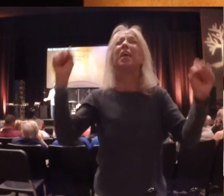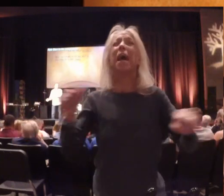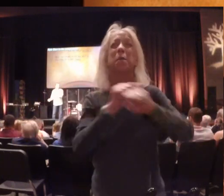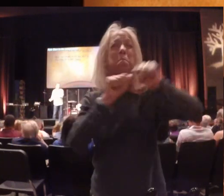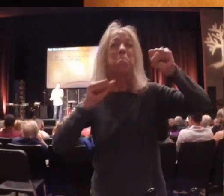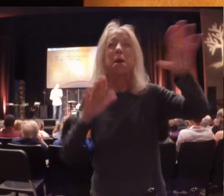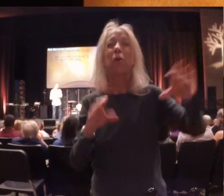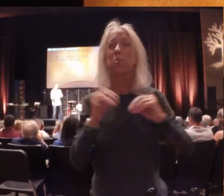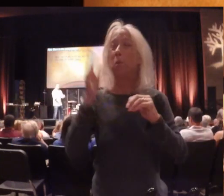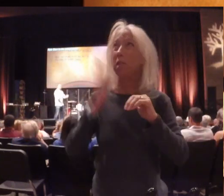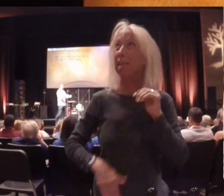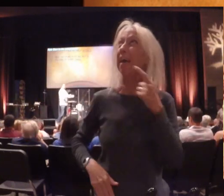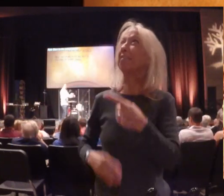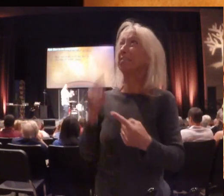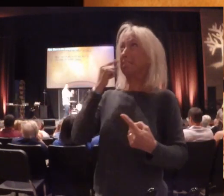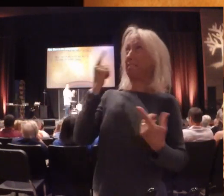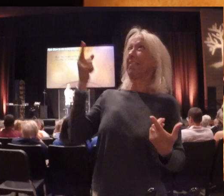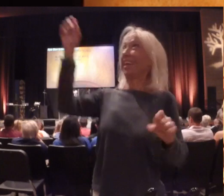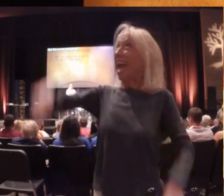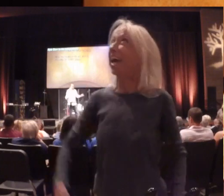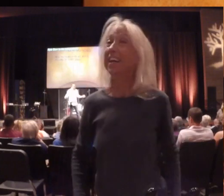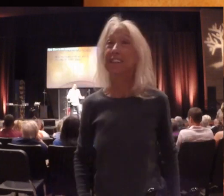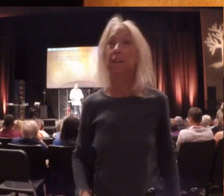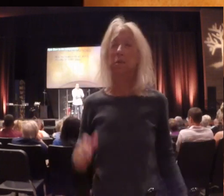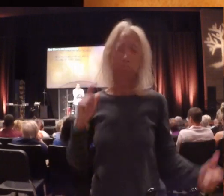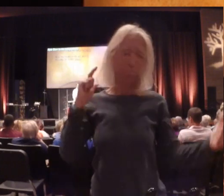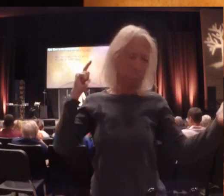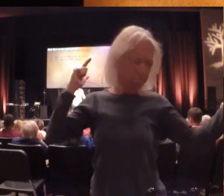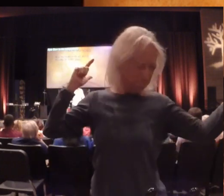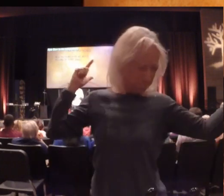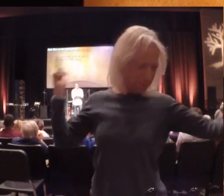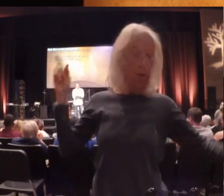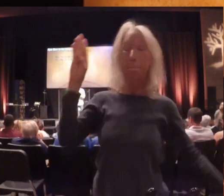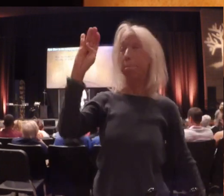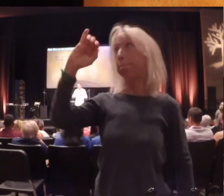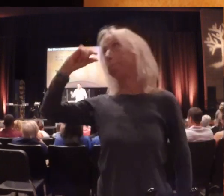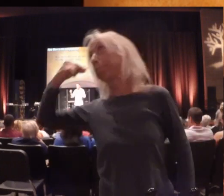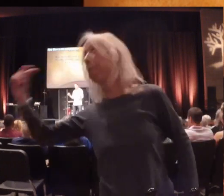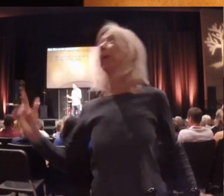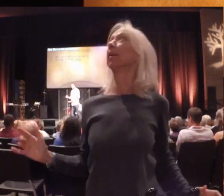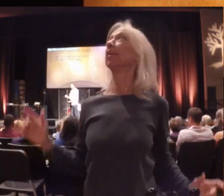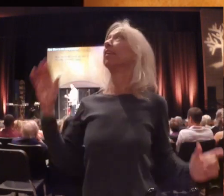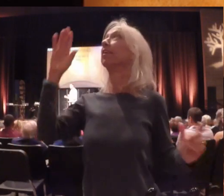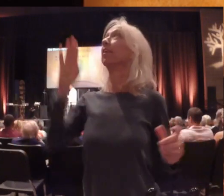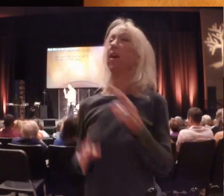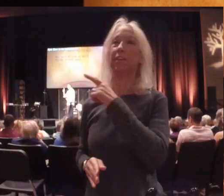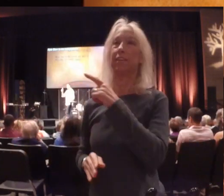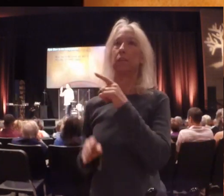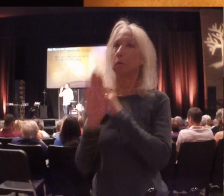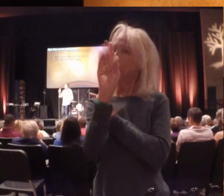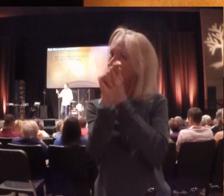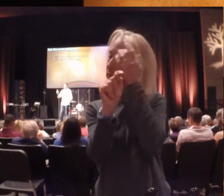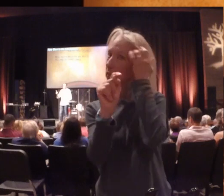or imagine. Ephesians 3, chapter 3, verse 20 says, he is big. And we need to believe that kind of big God